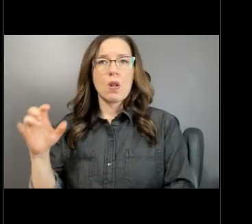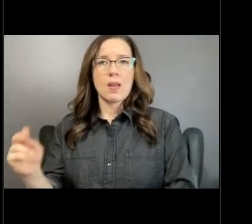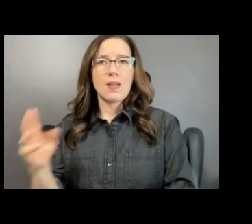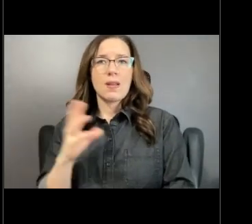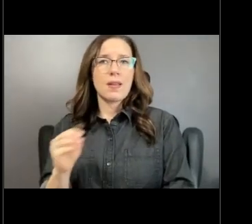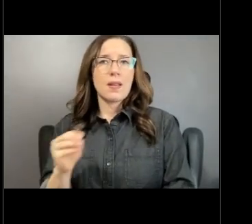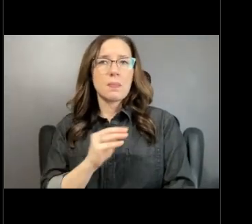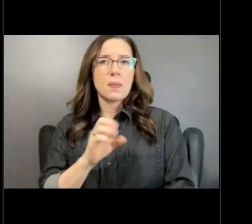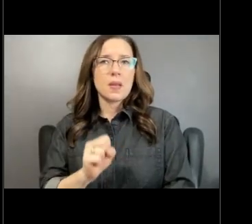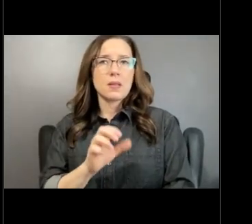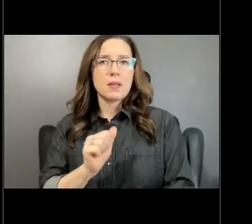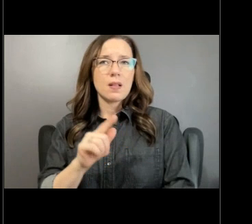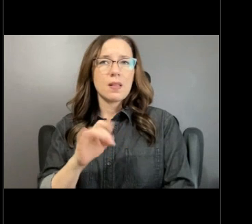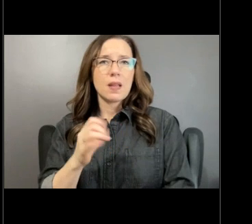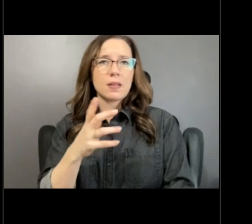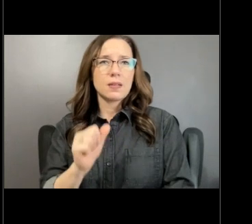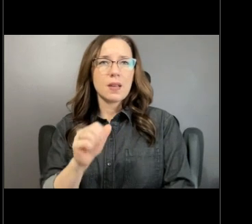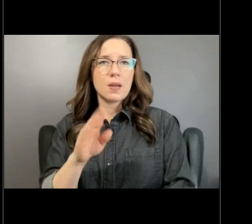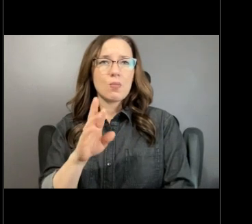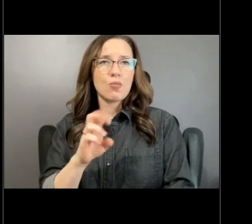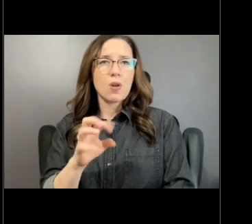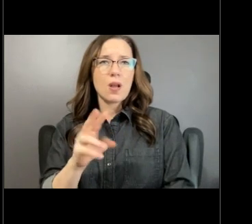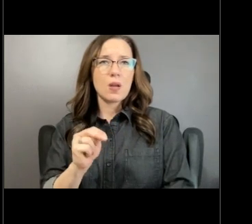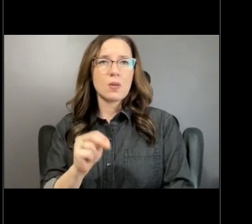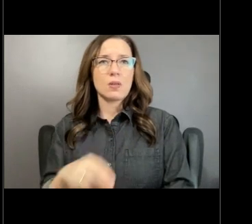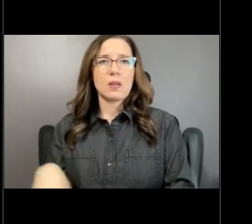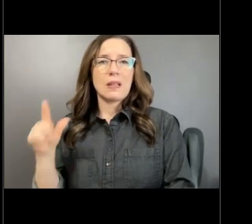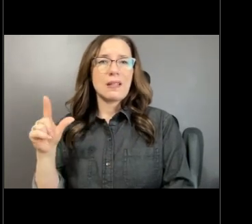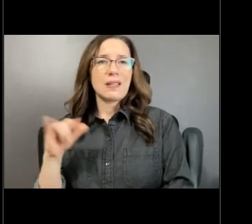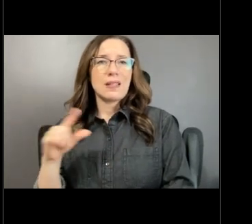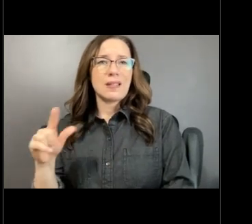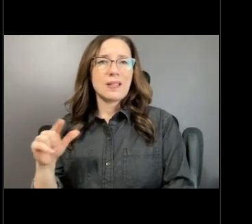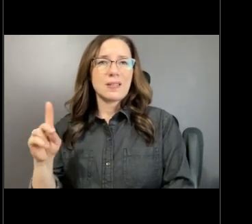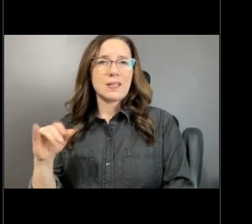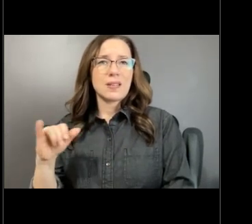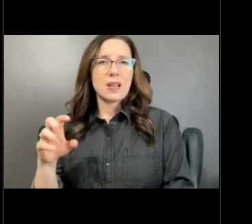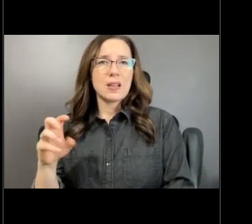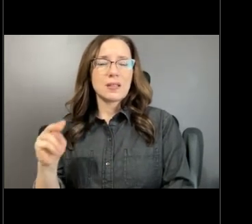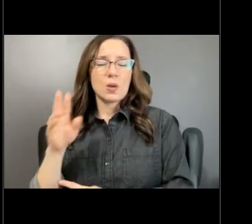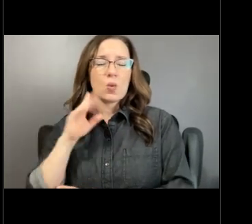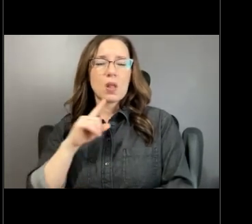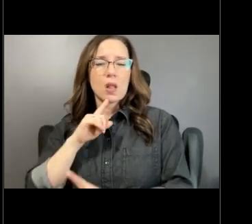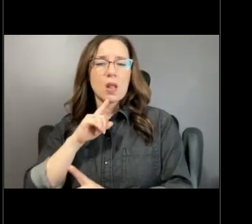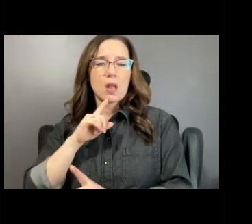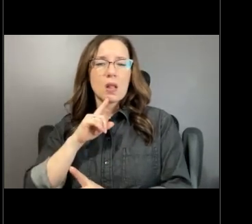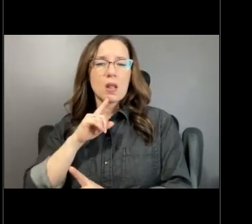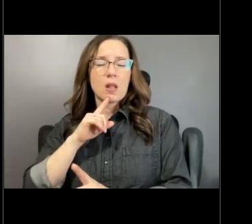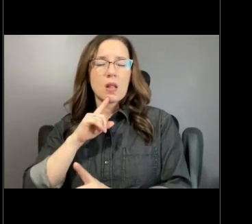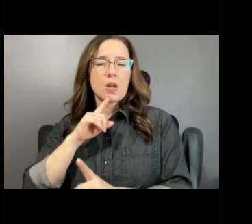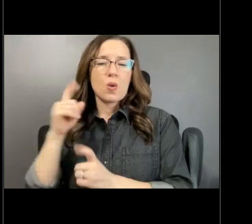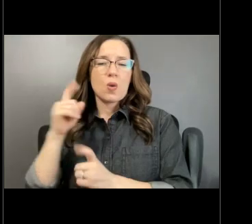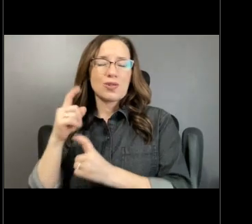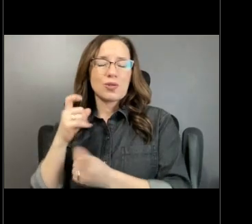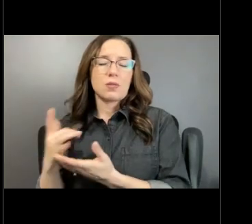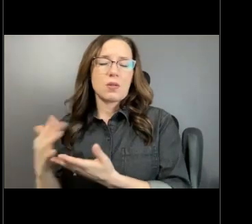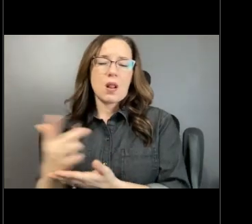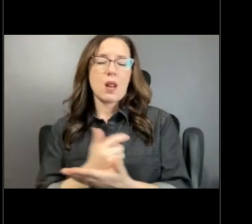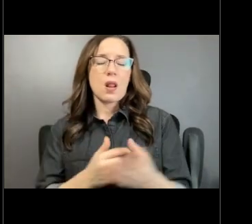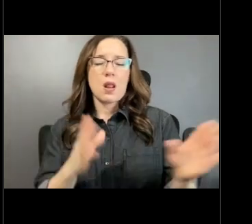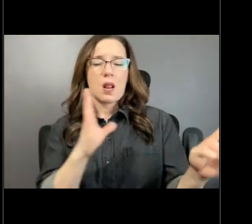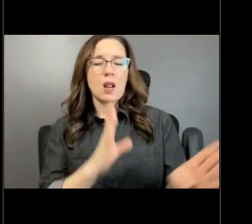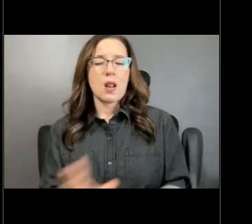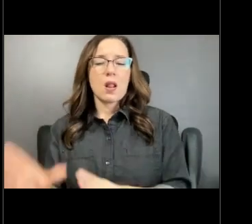Brown. Ms. Liz Dyson will take your questions and organize them for the